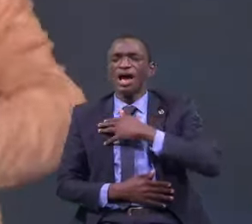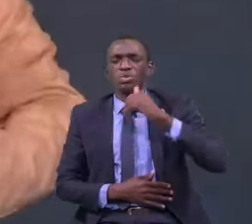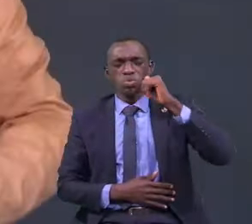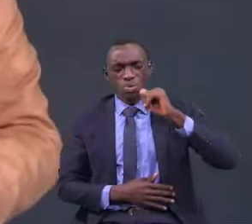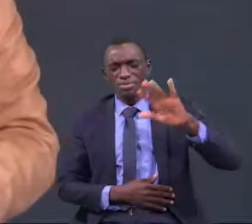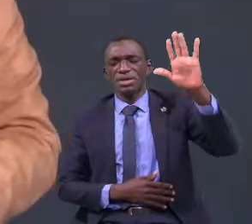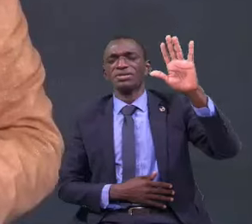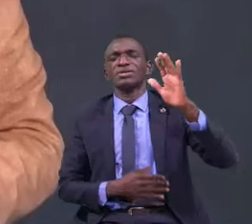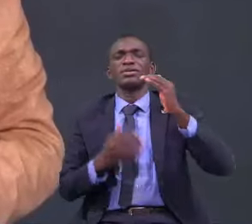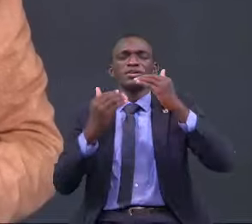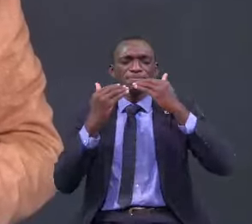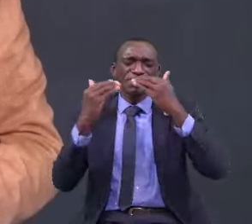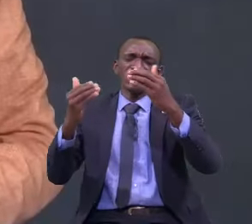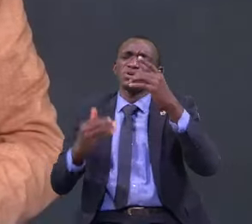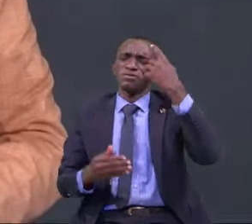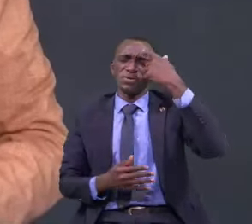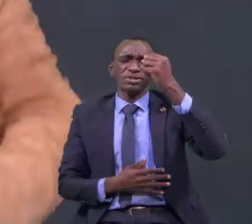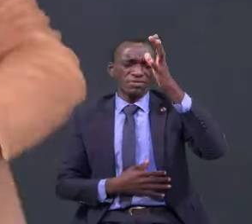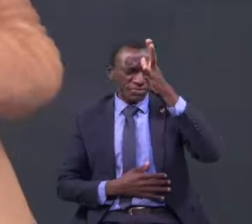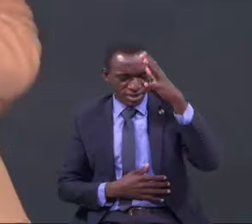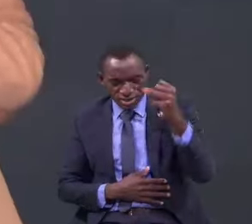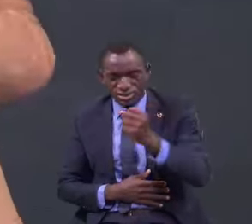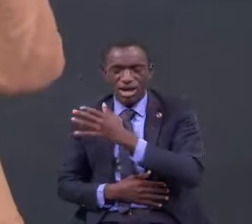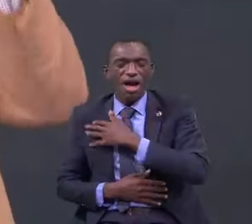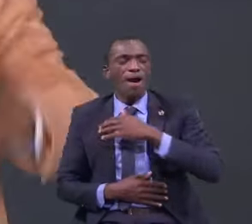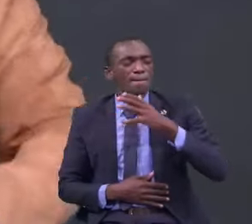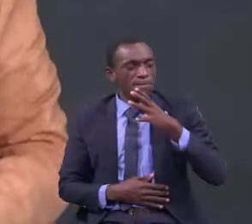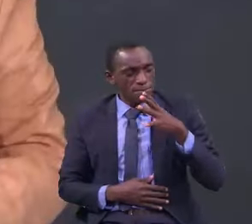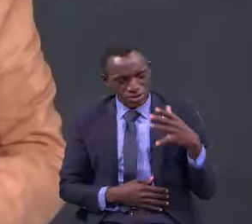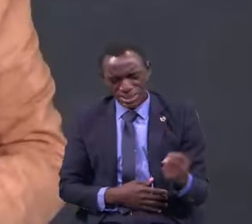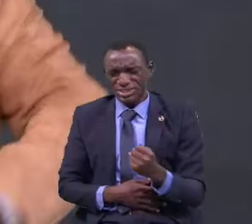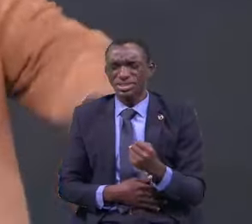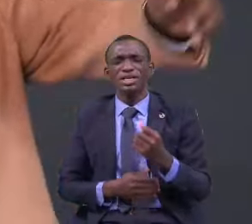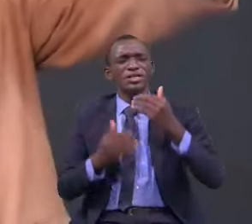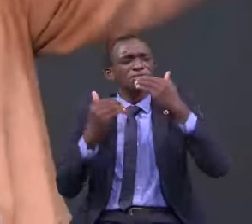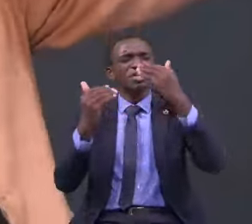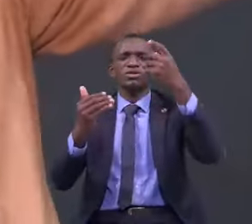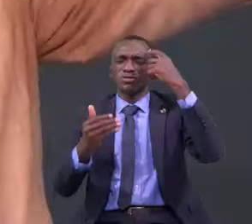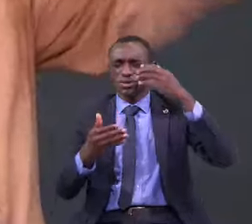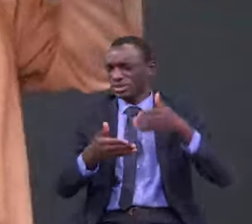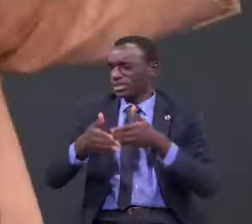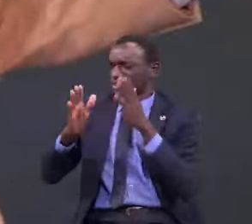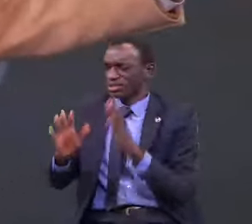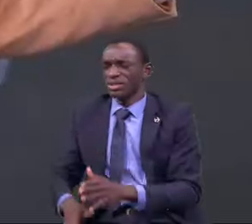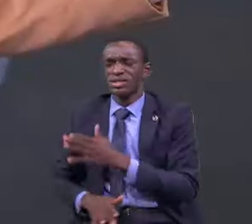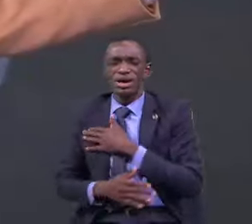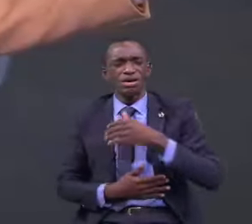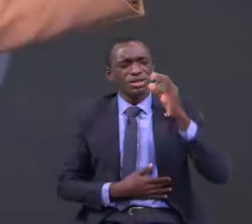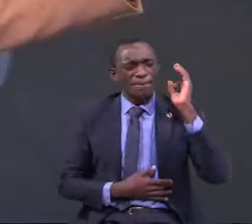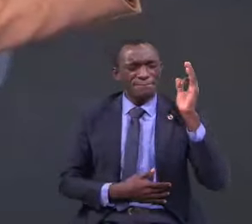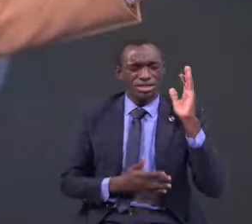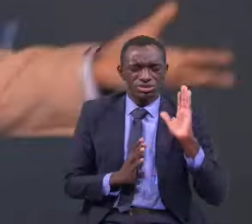for fathers and mothers. Thank you for leaders and pastors. Lord, I